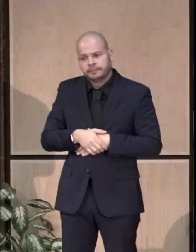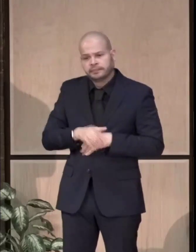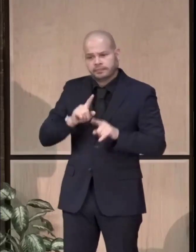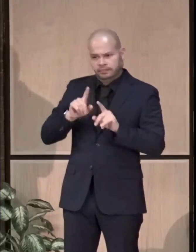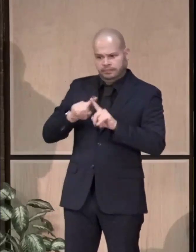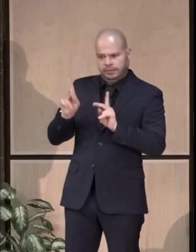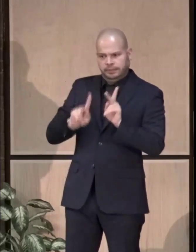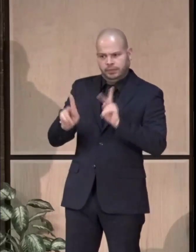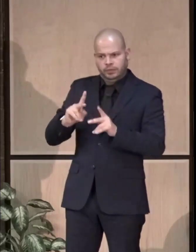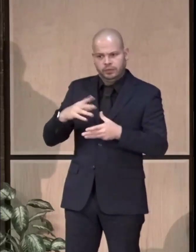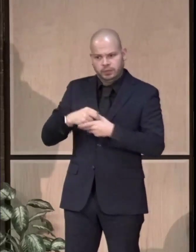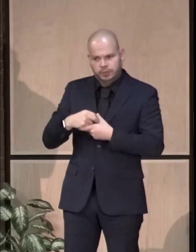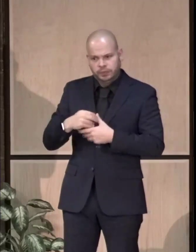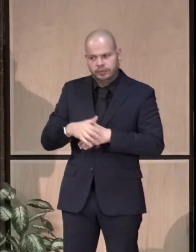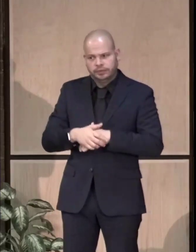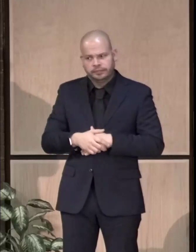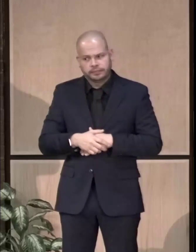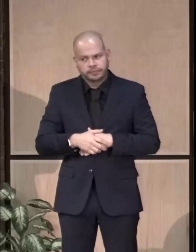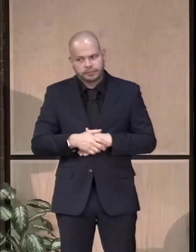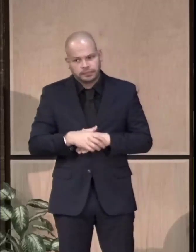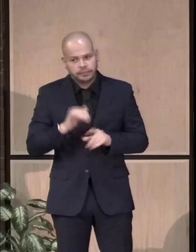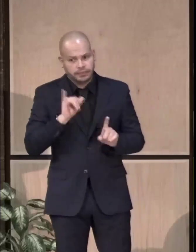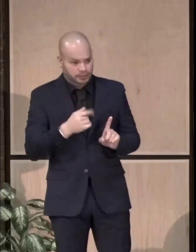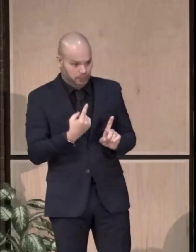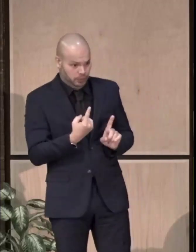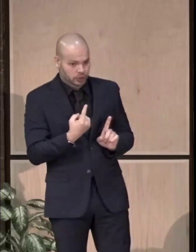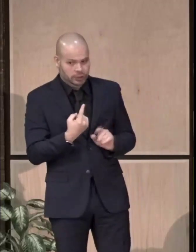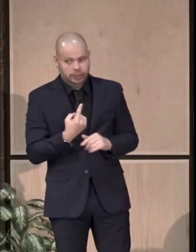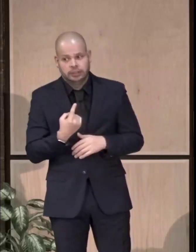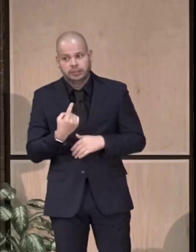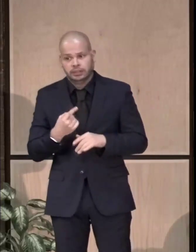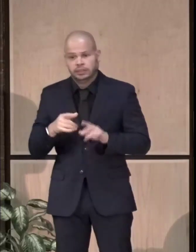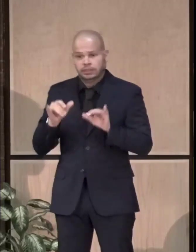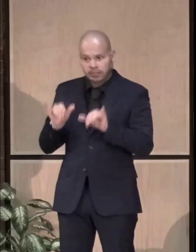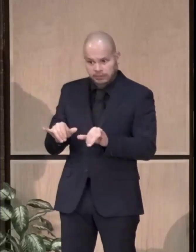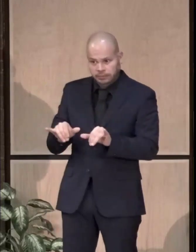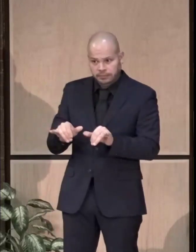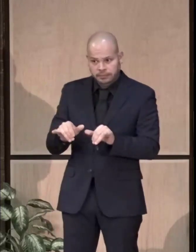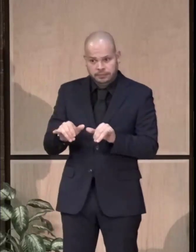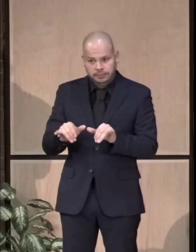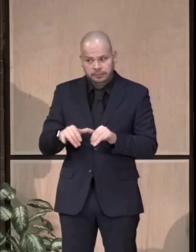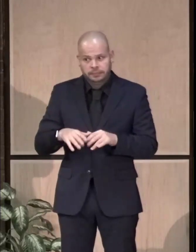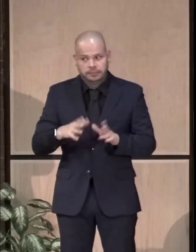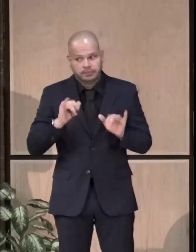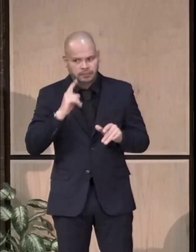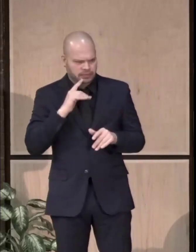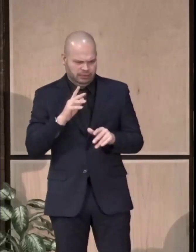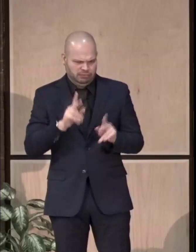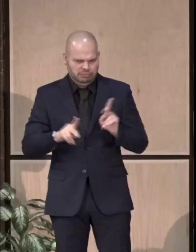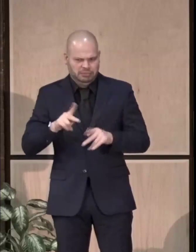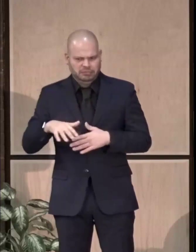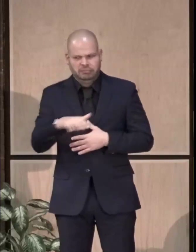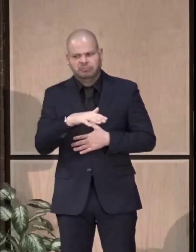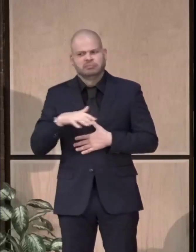creating or actually doctoring it and writing it up. But I believe it was a couple levels up in my chain of